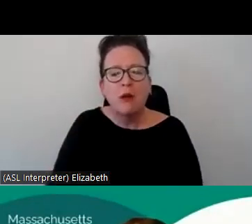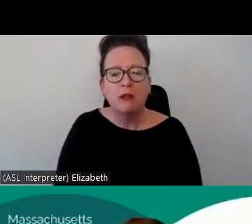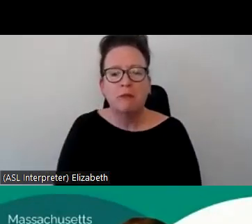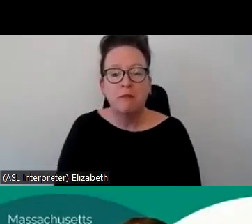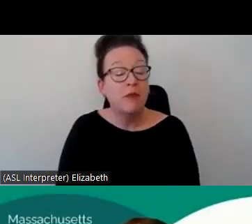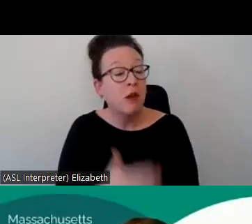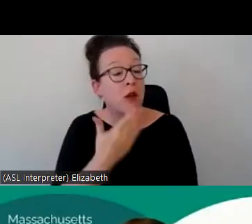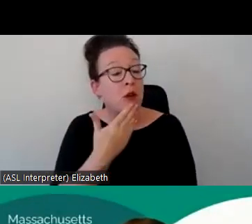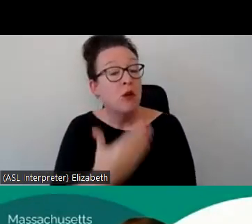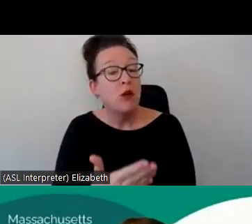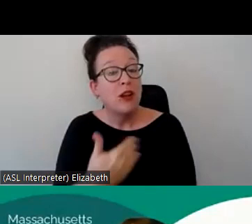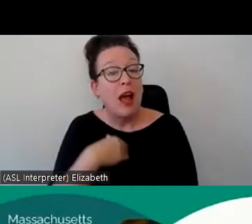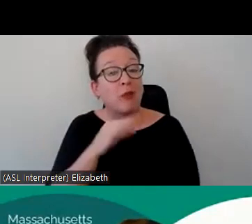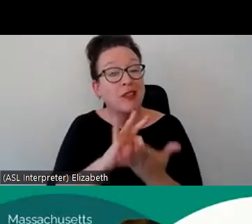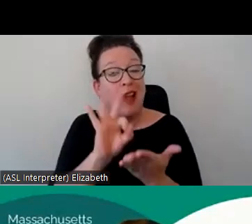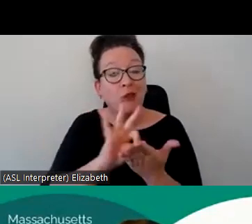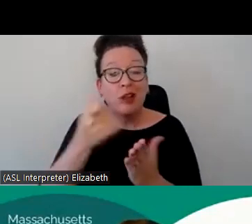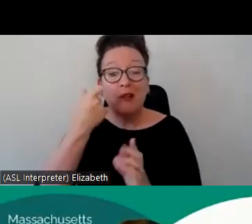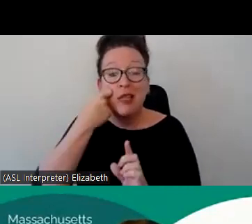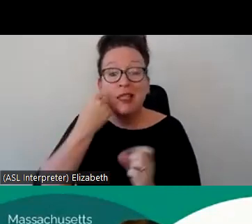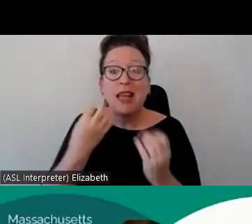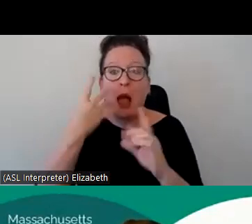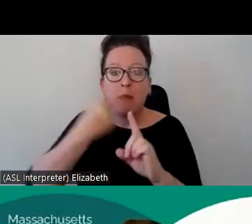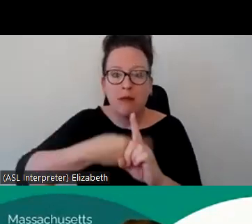Good. I was counting the months.